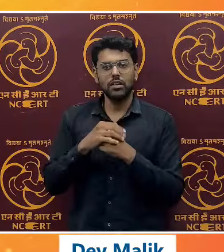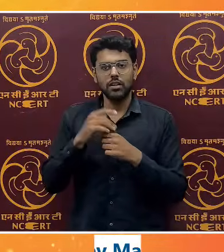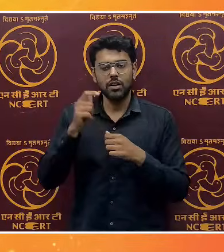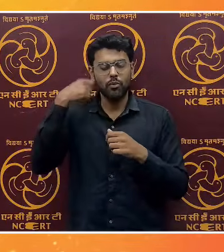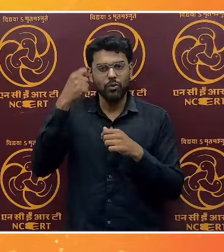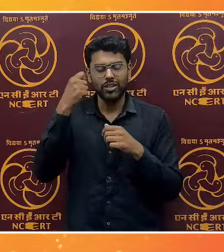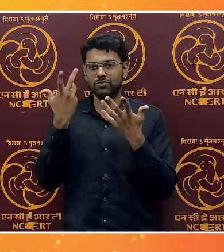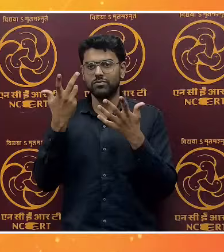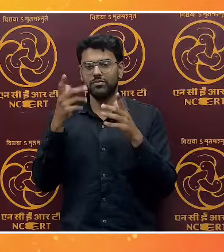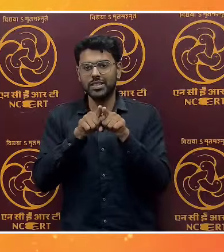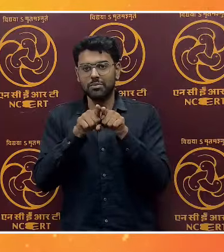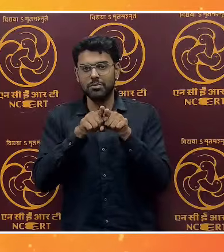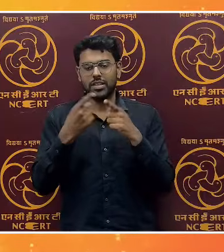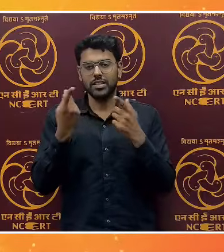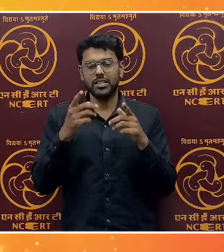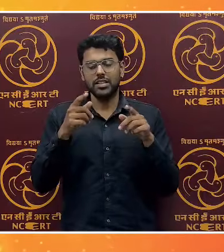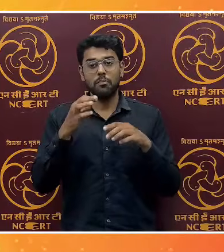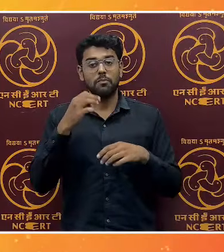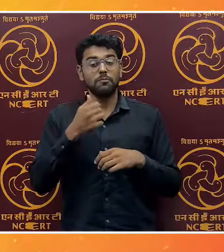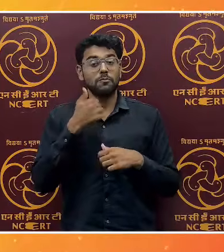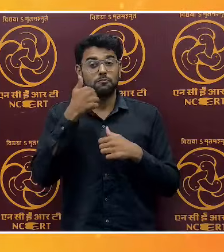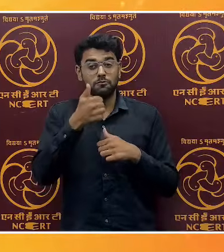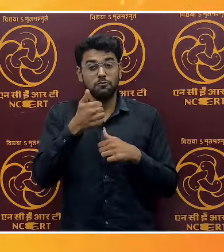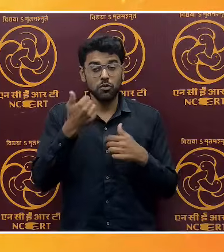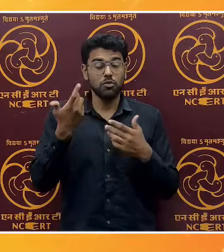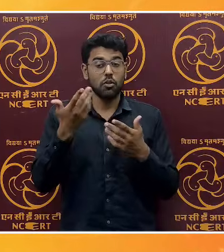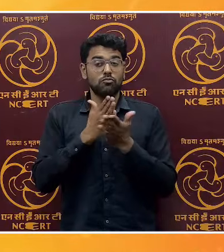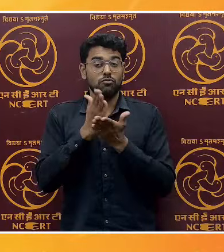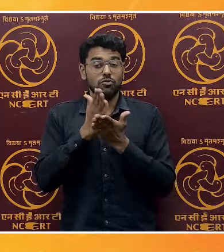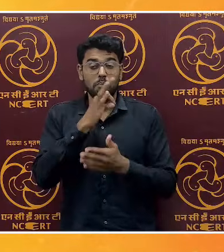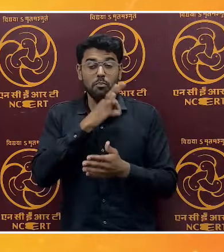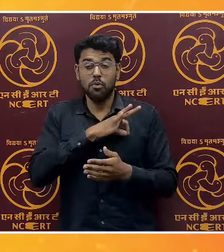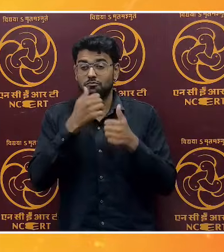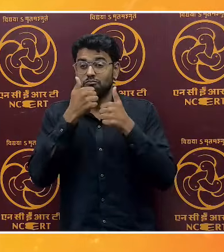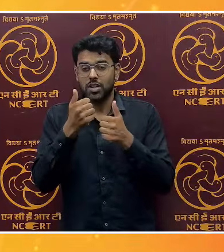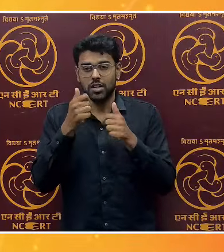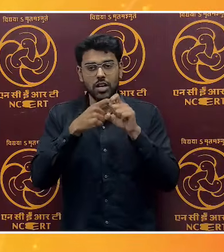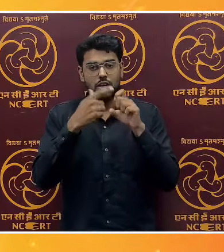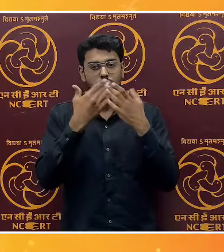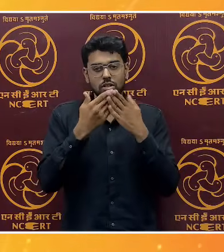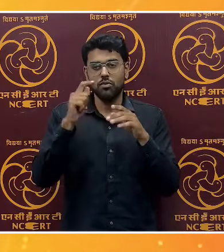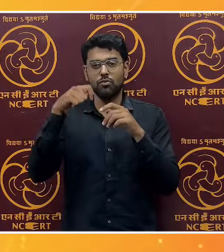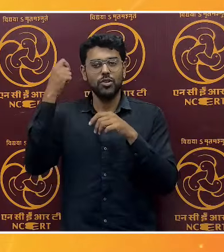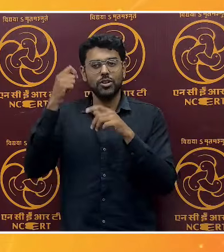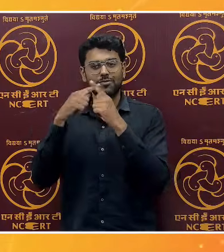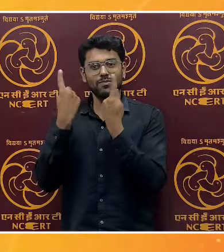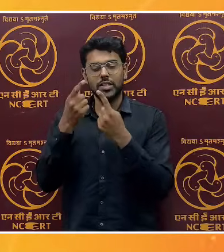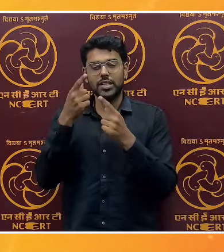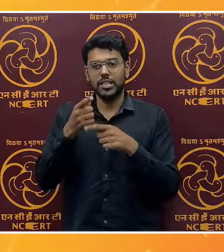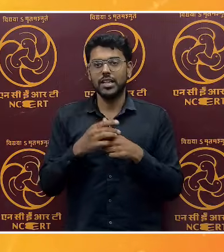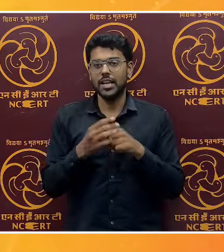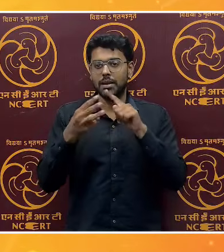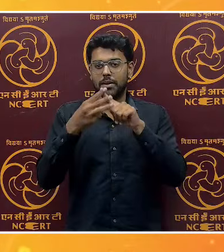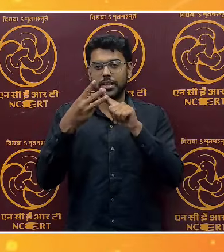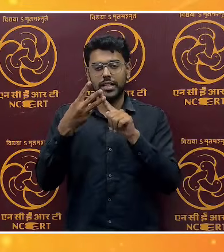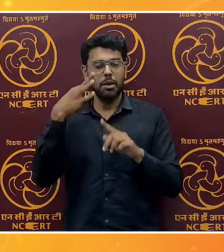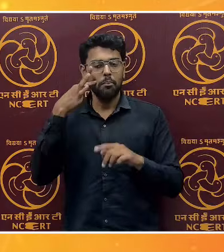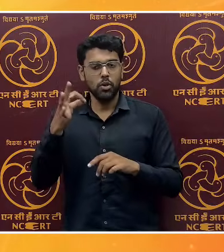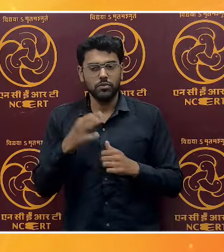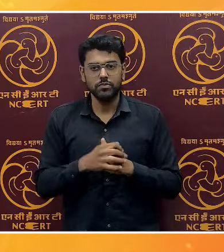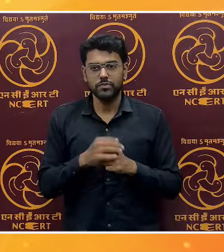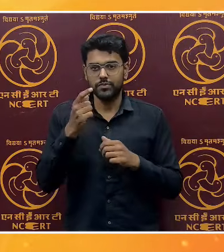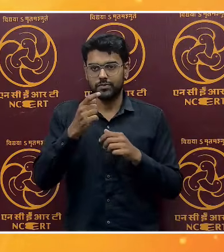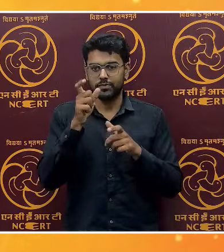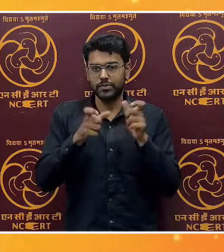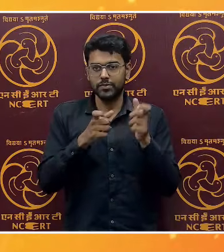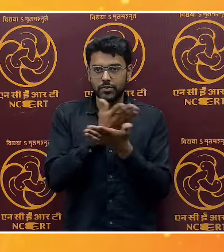the efficient effective educational video studio, it relies on 3 main elements, which you take care.